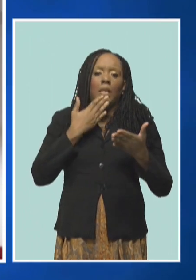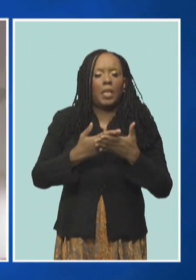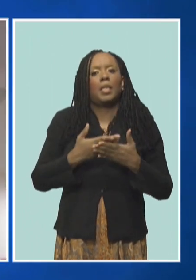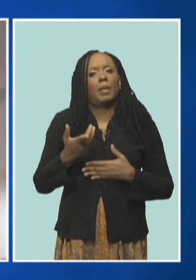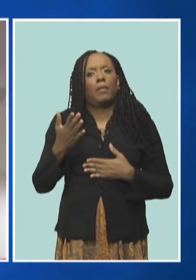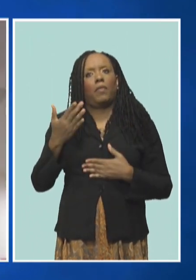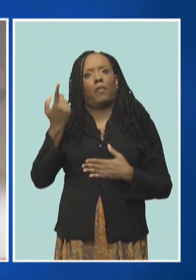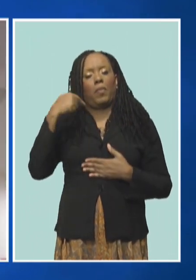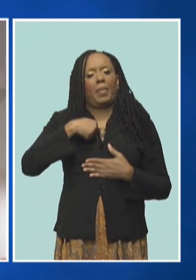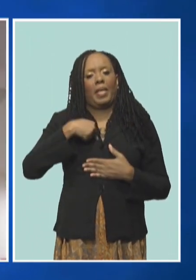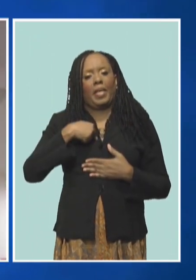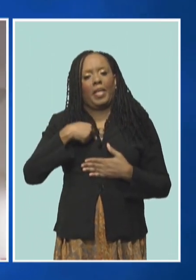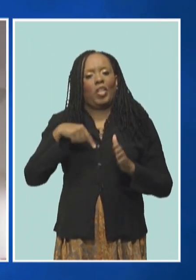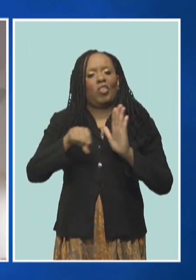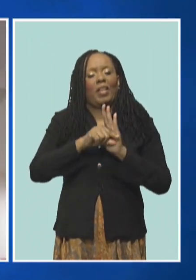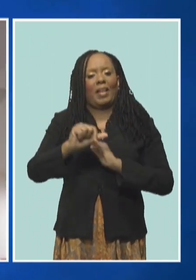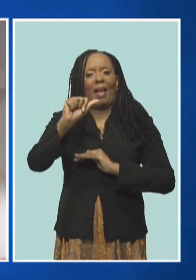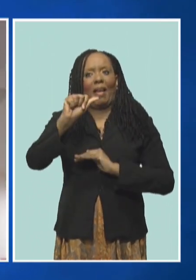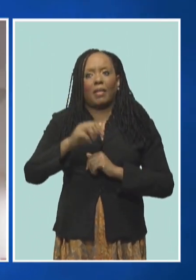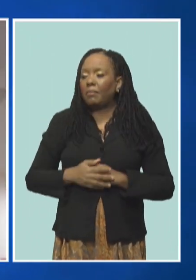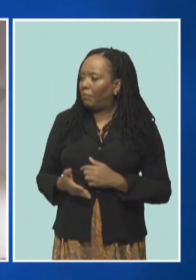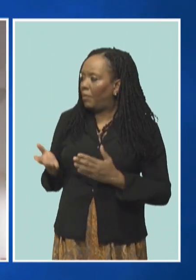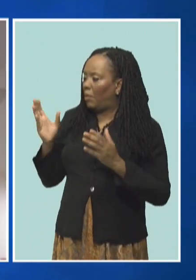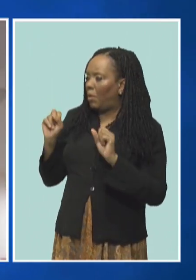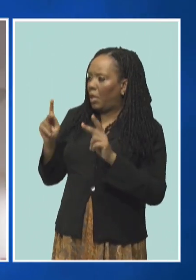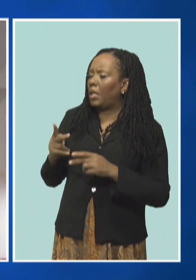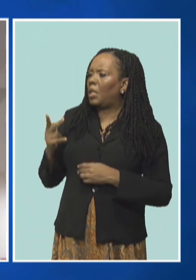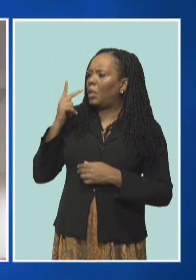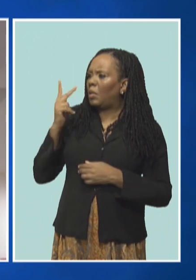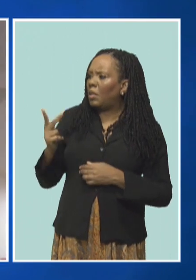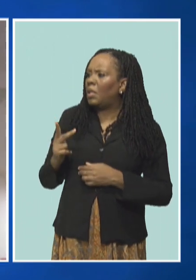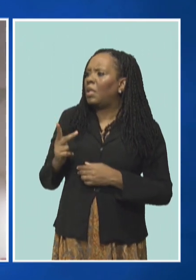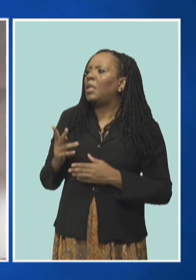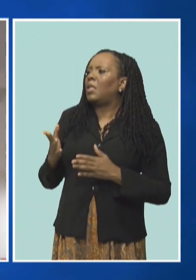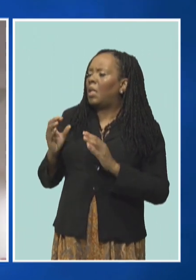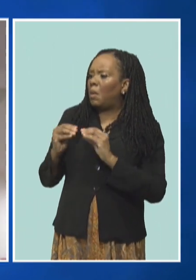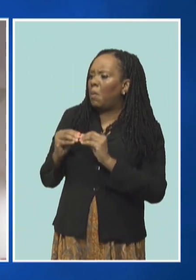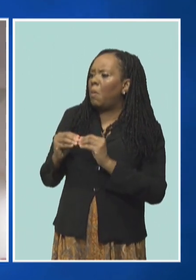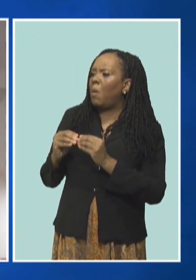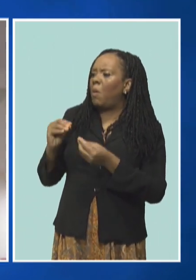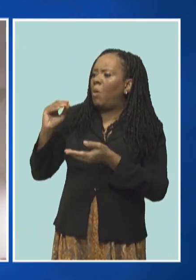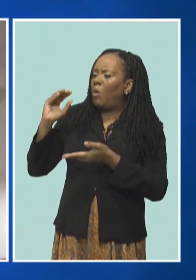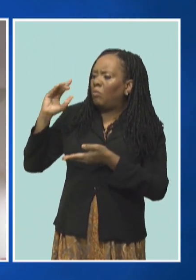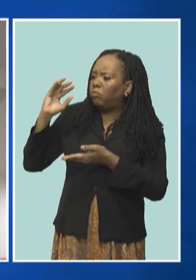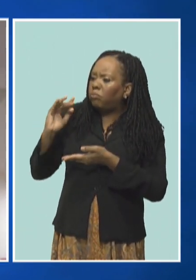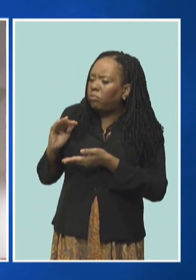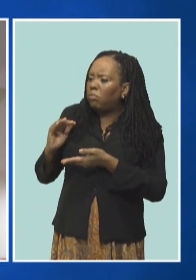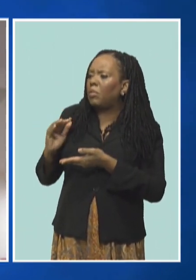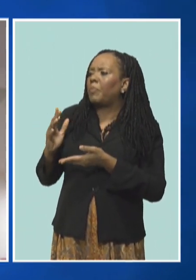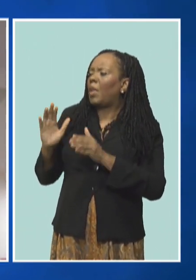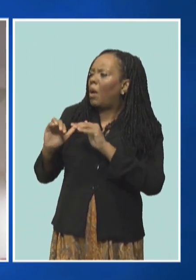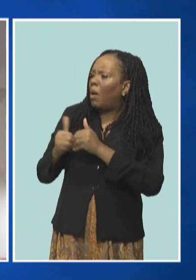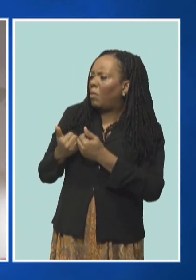the economist, but the home economist wants to know with this drop in inflation, how is that passed on in terms of savings? How soon can they expect to see